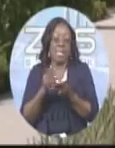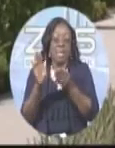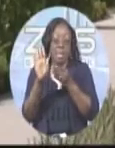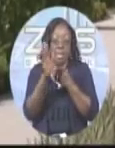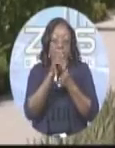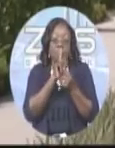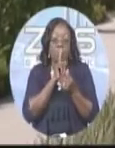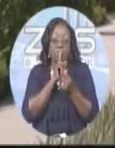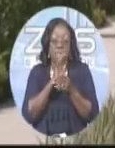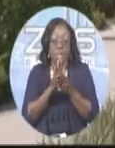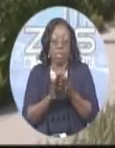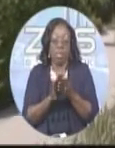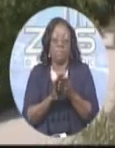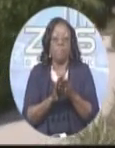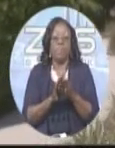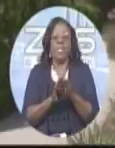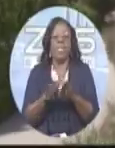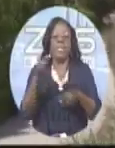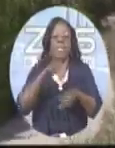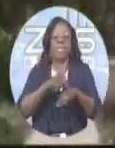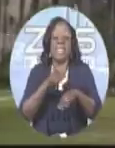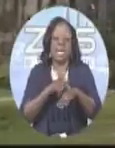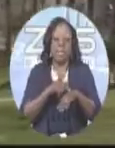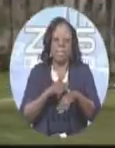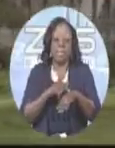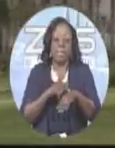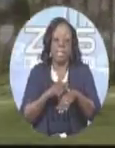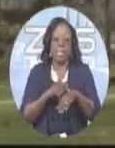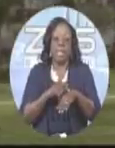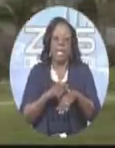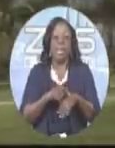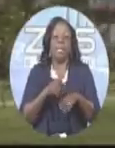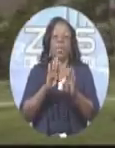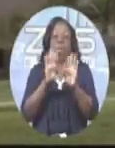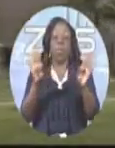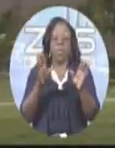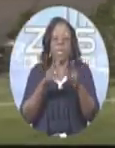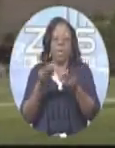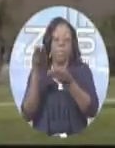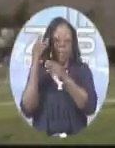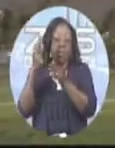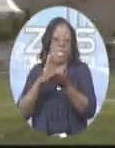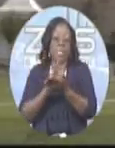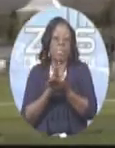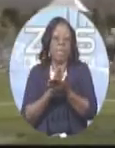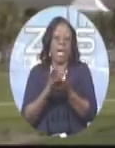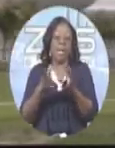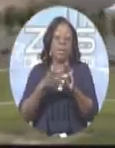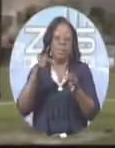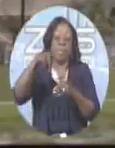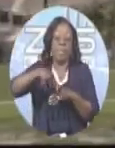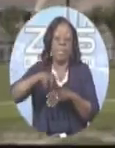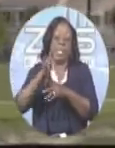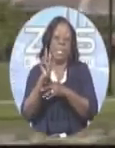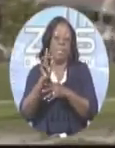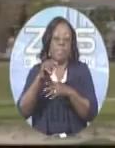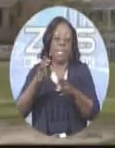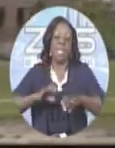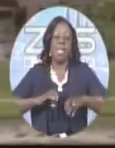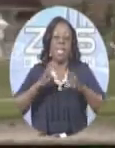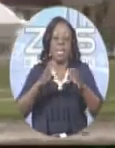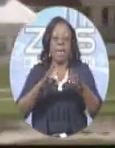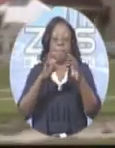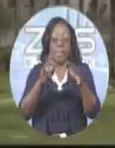Minnis says the conception and timing, along with what he called a fake soft opening, is a part of what he says is a costly